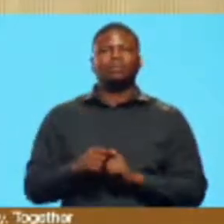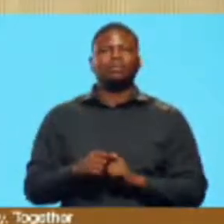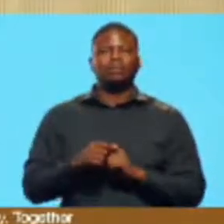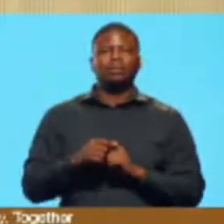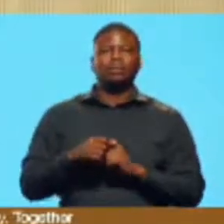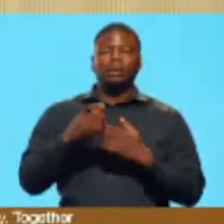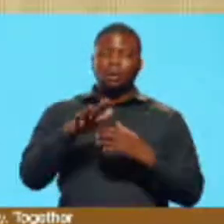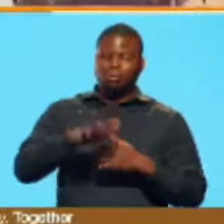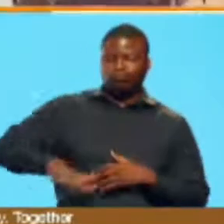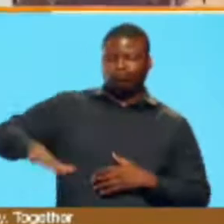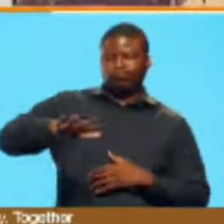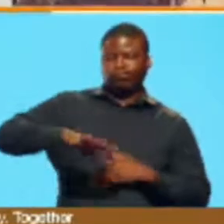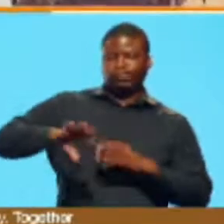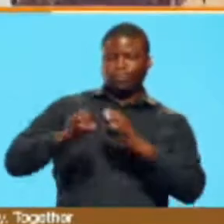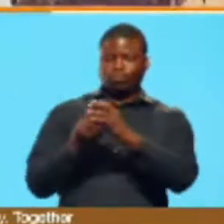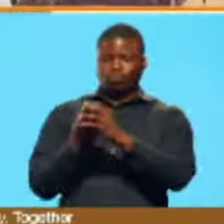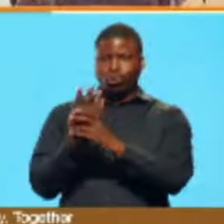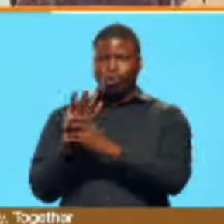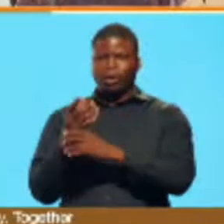demographic dividend into IDP